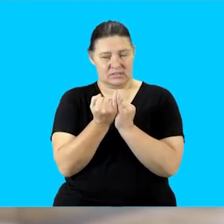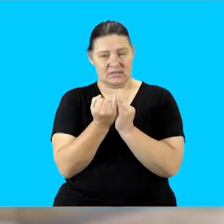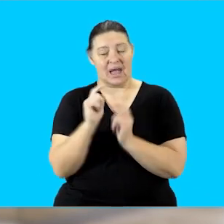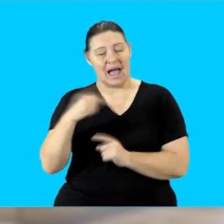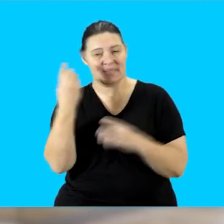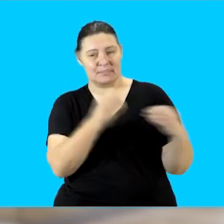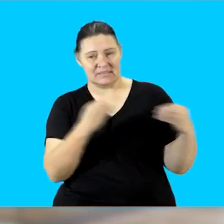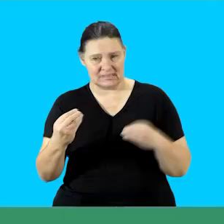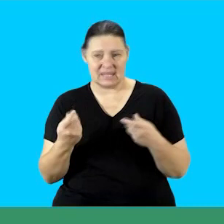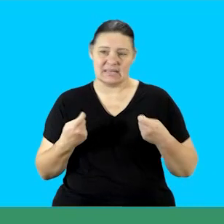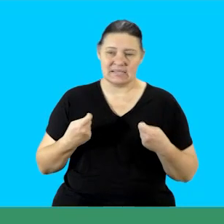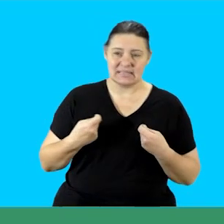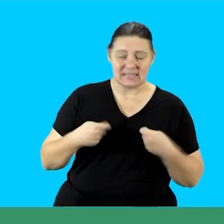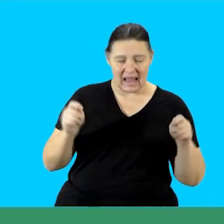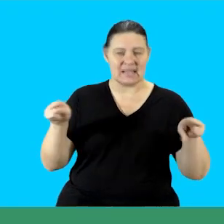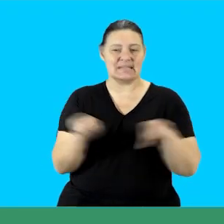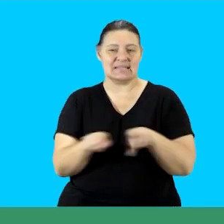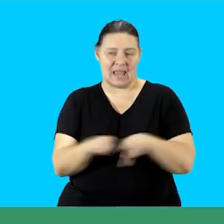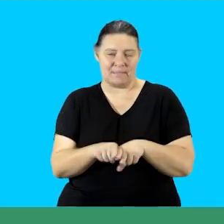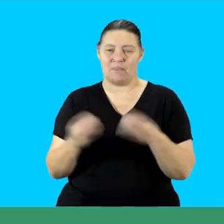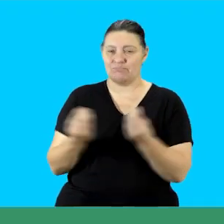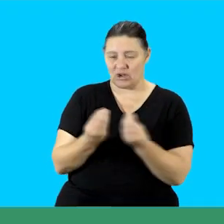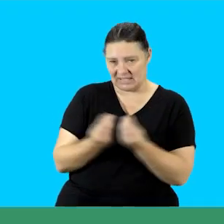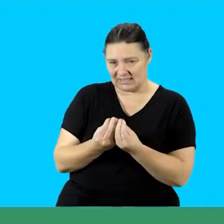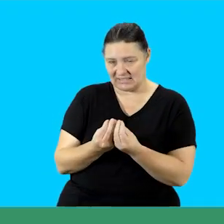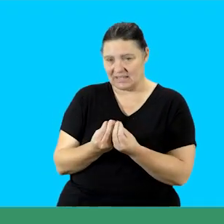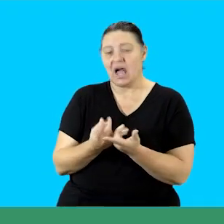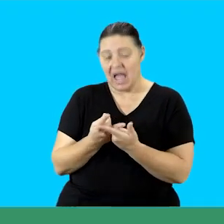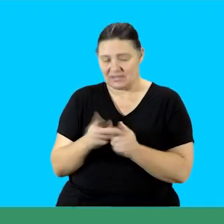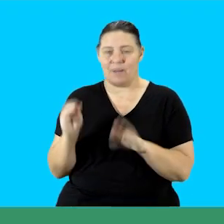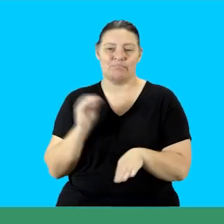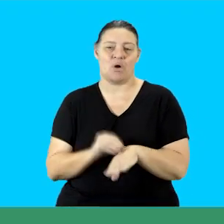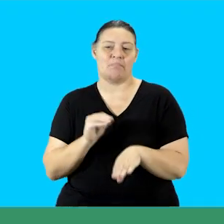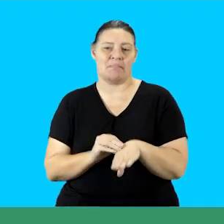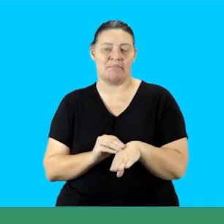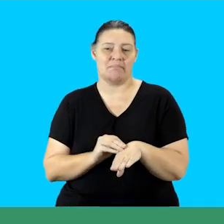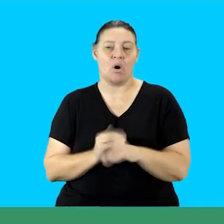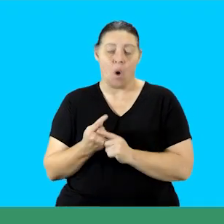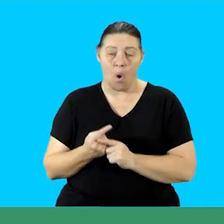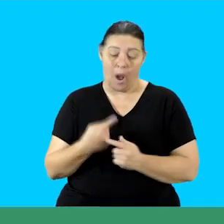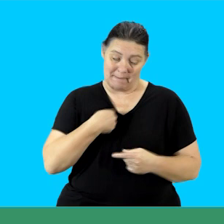Competition. Other businesses that sell similar substitute product pose a problem